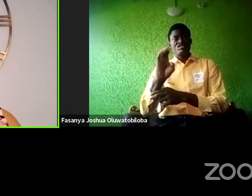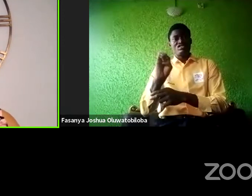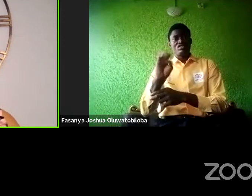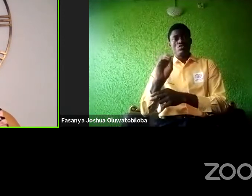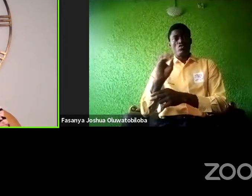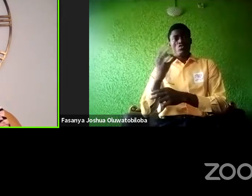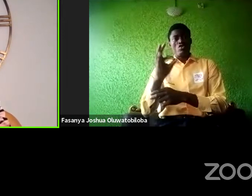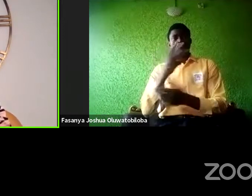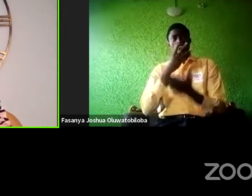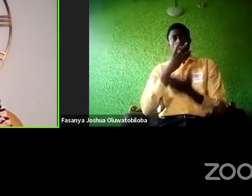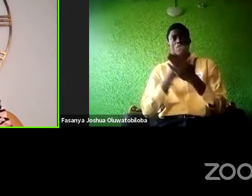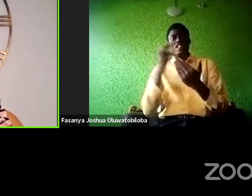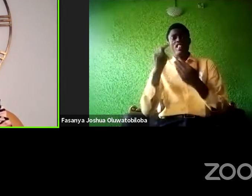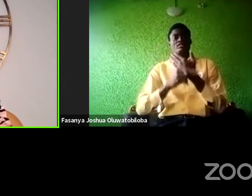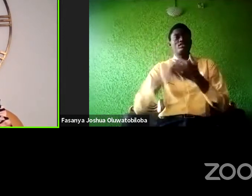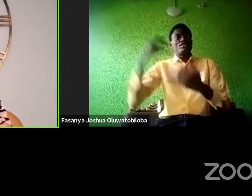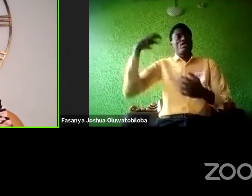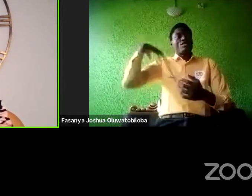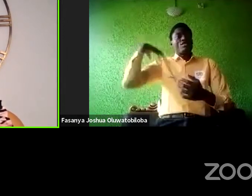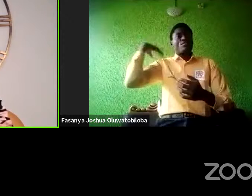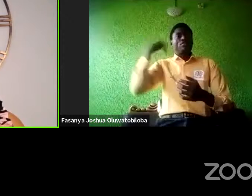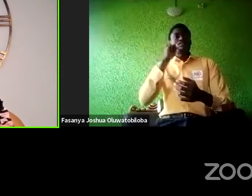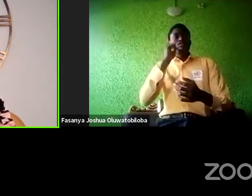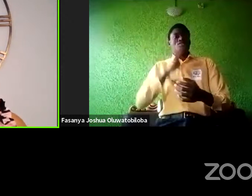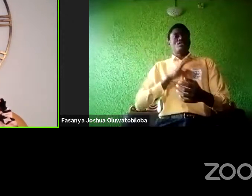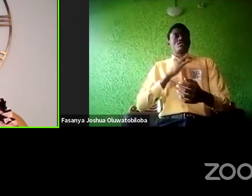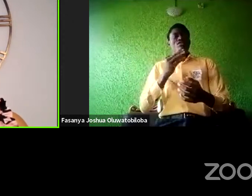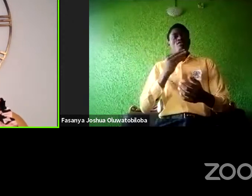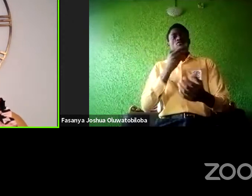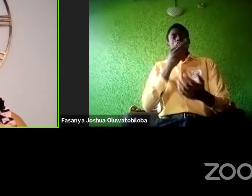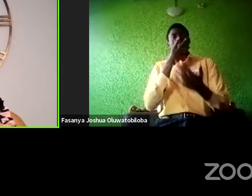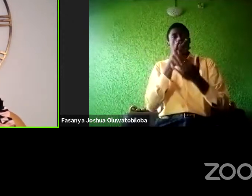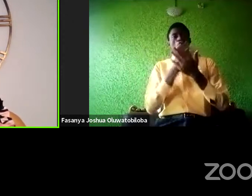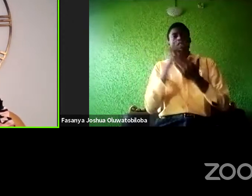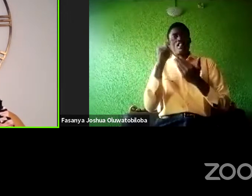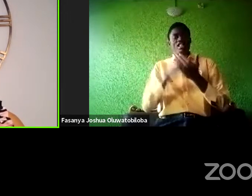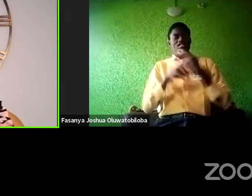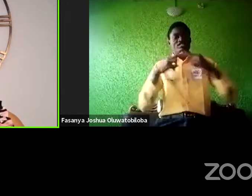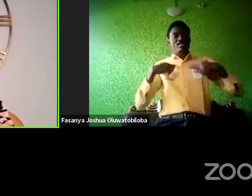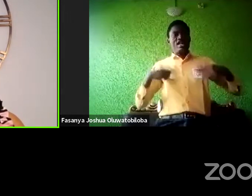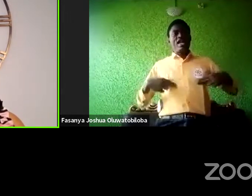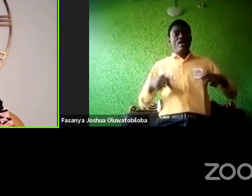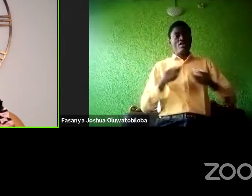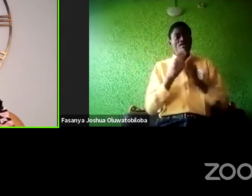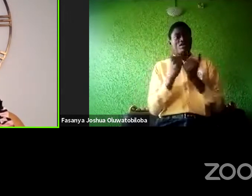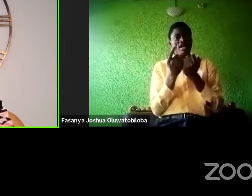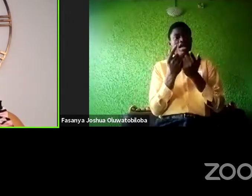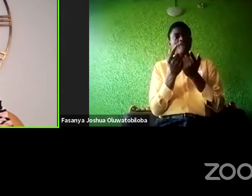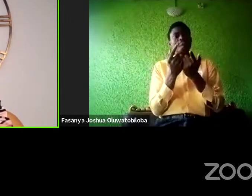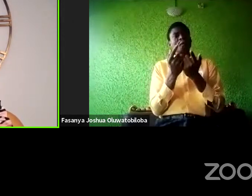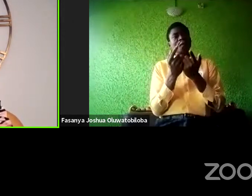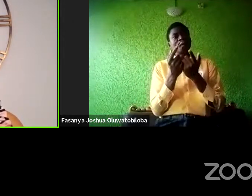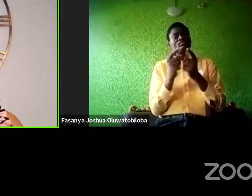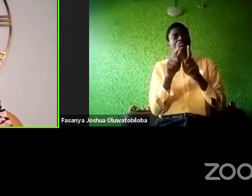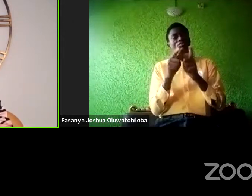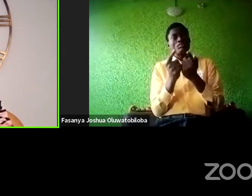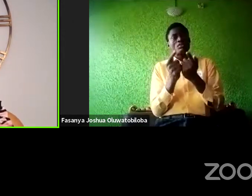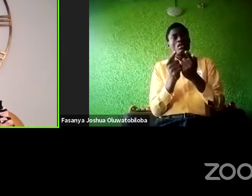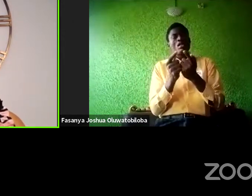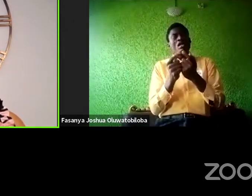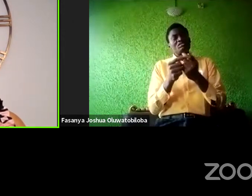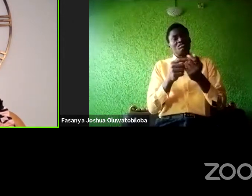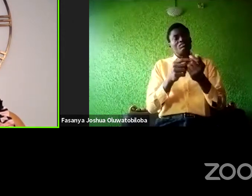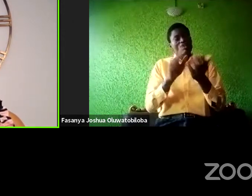of Wellness Healthcare Group because that is what everybody calls me. And I'm a pharmacist by profession. I'm a wellness